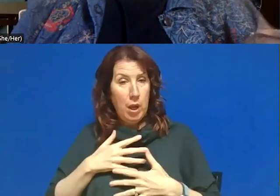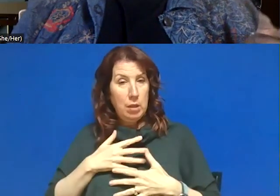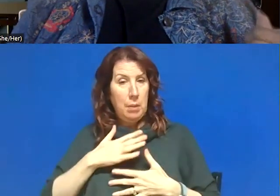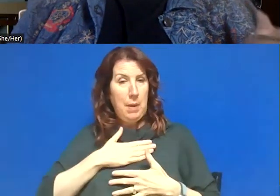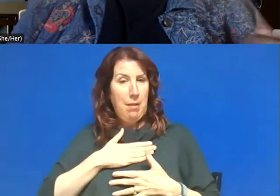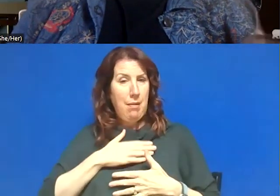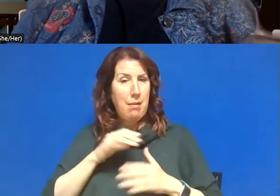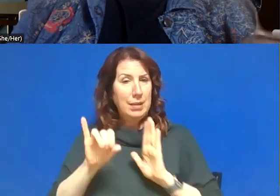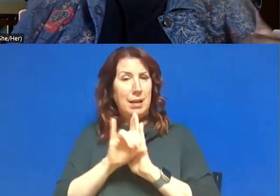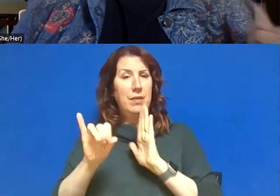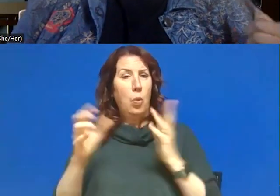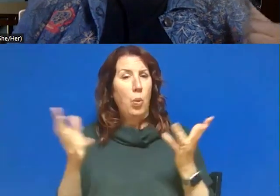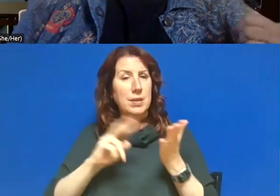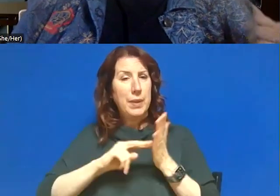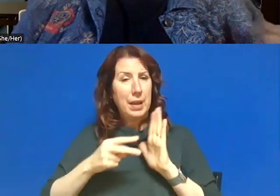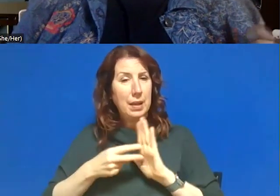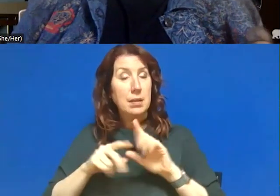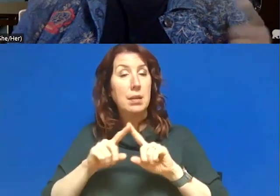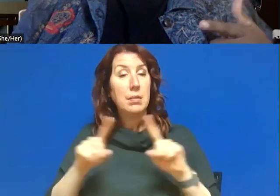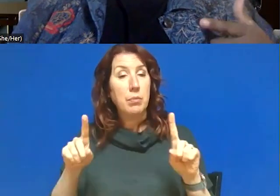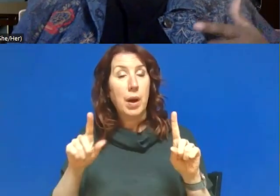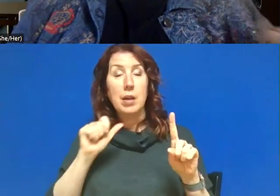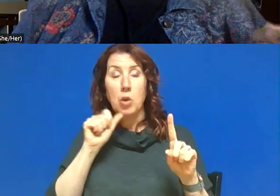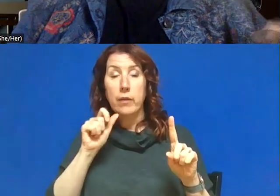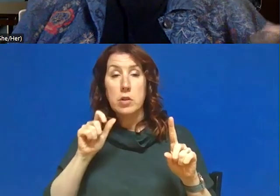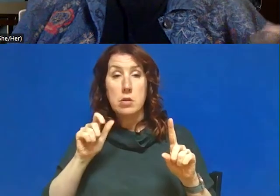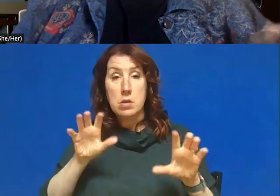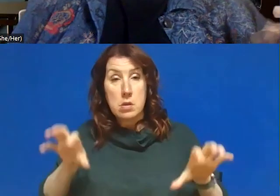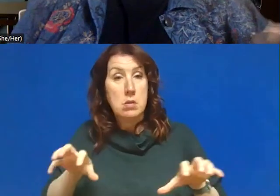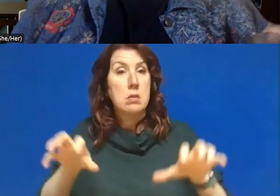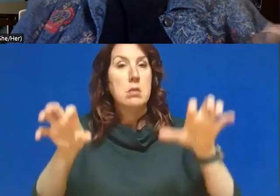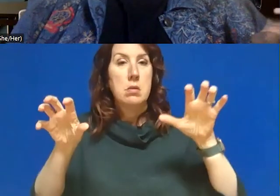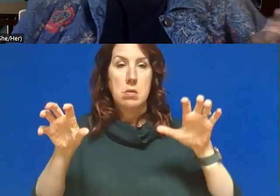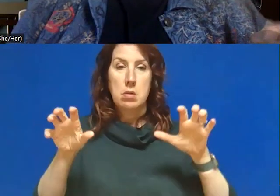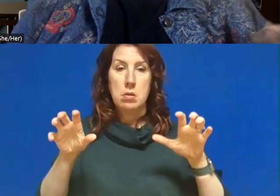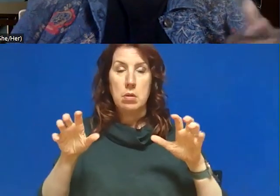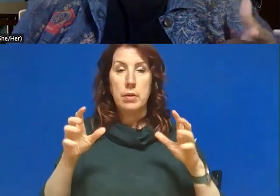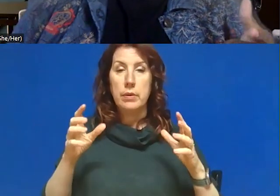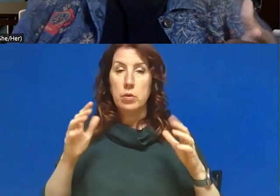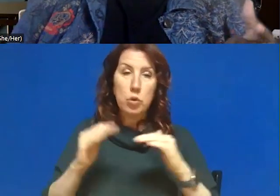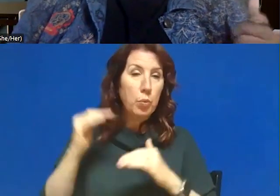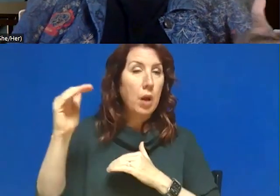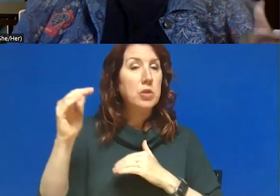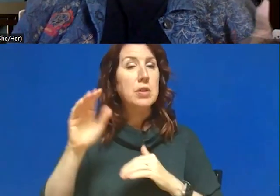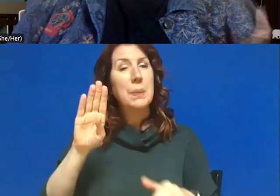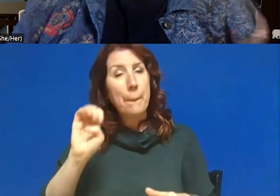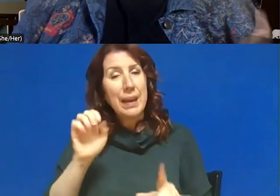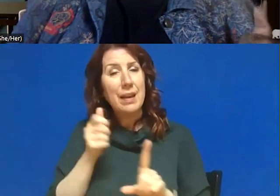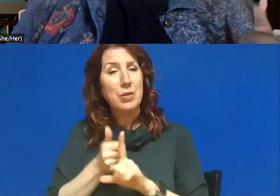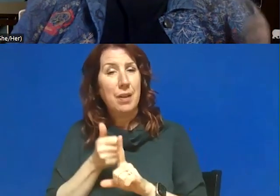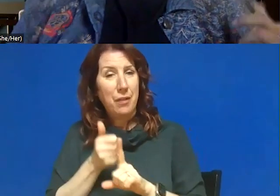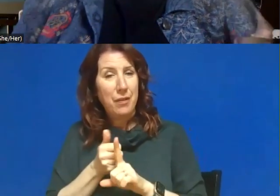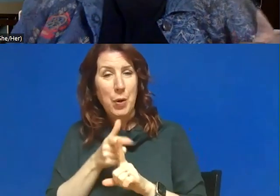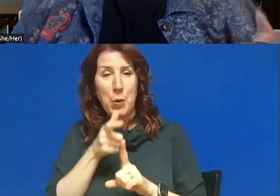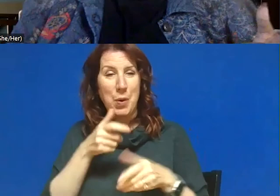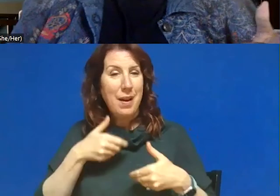but understand that you don't have to outperform other people's perceptions of you. Who you are is gonna be who you are.